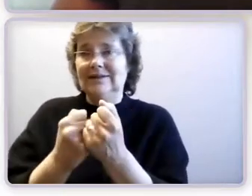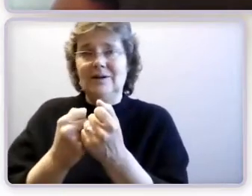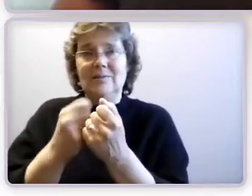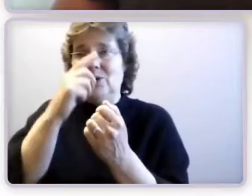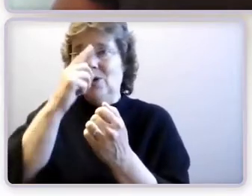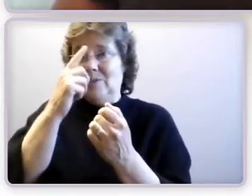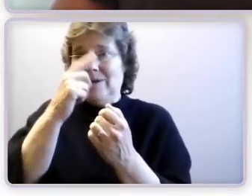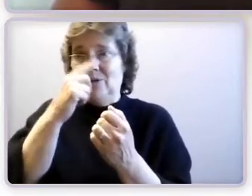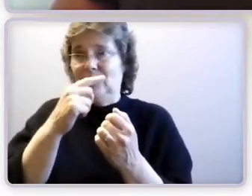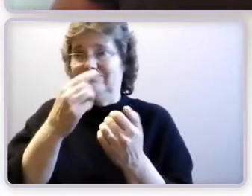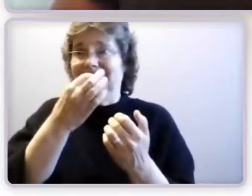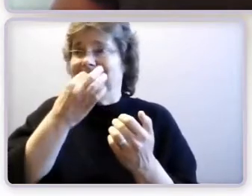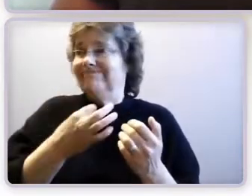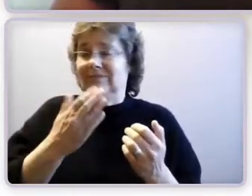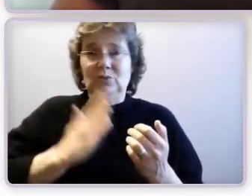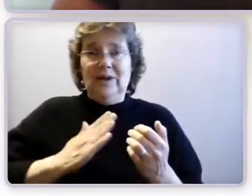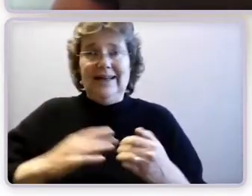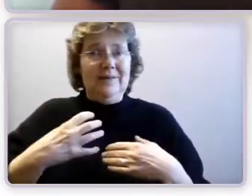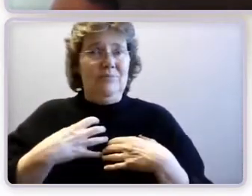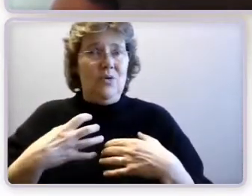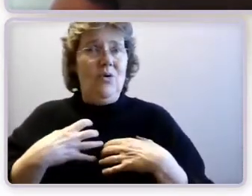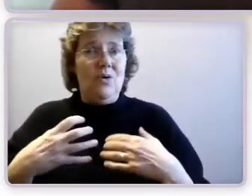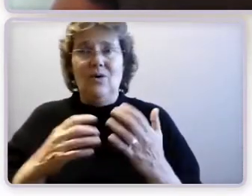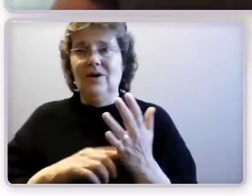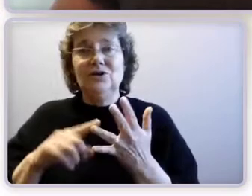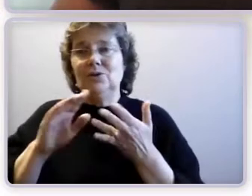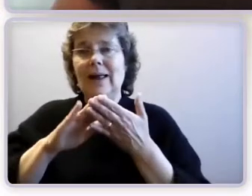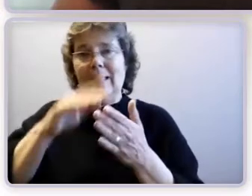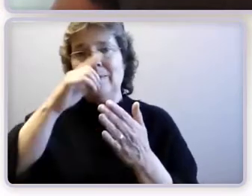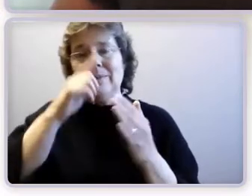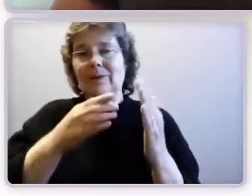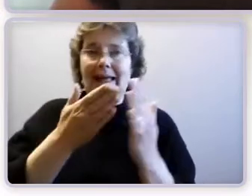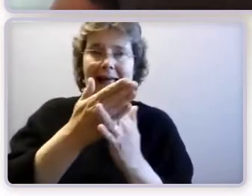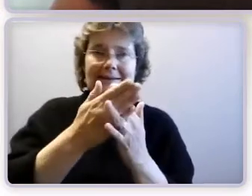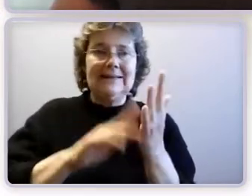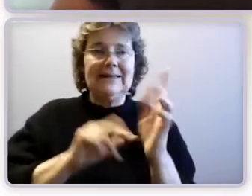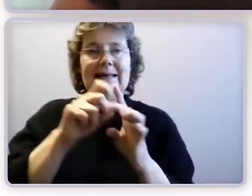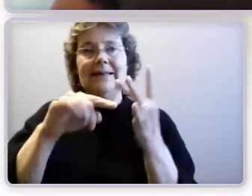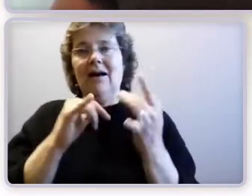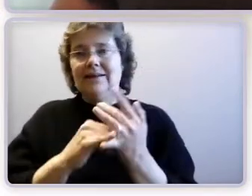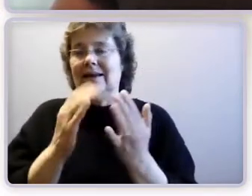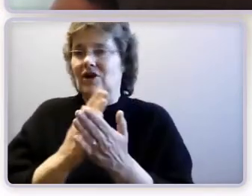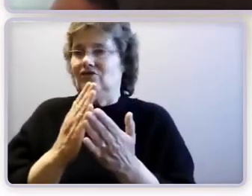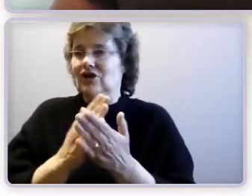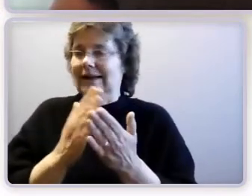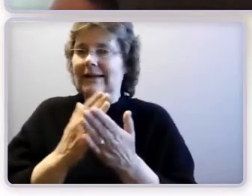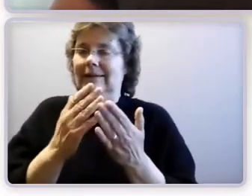the NDIS and really get their views and their needs across to meet all their needs.